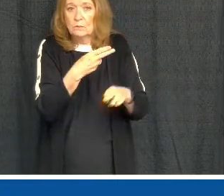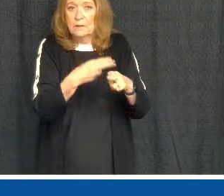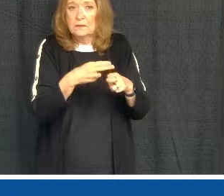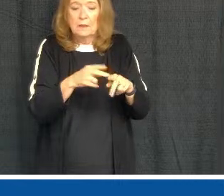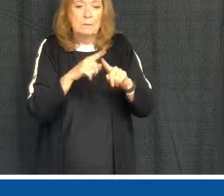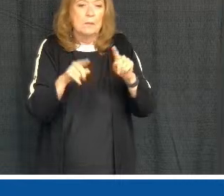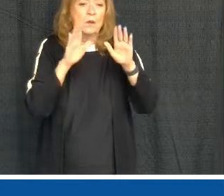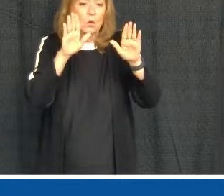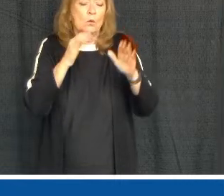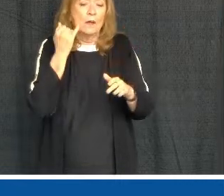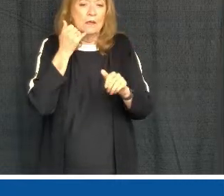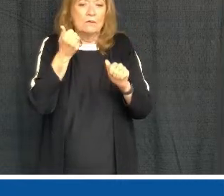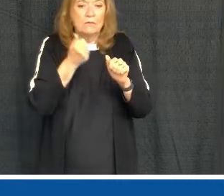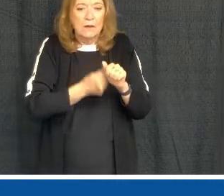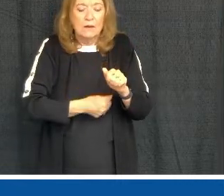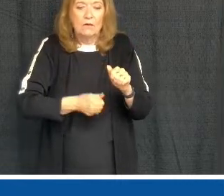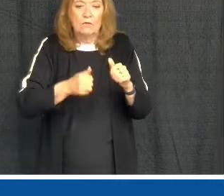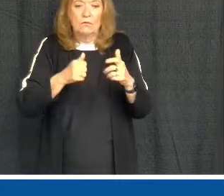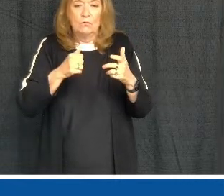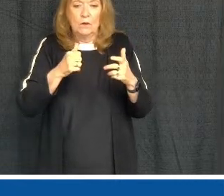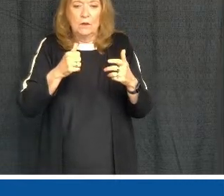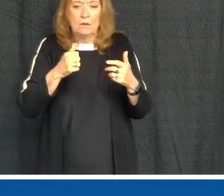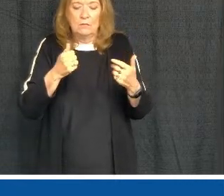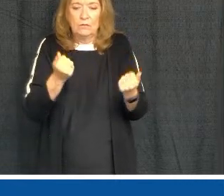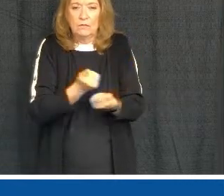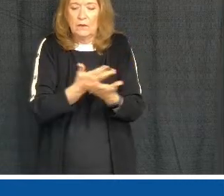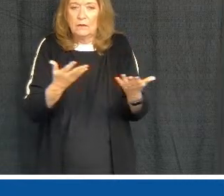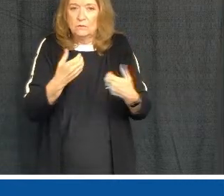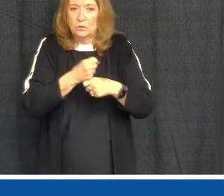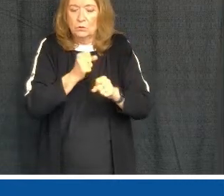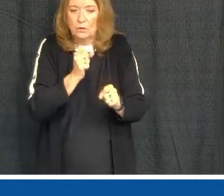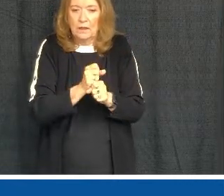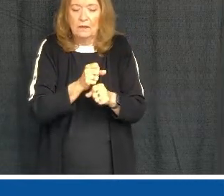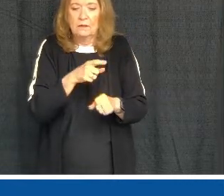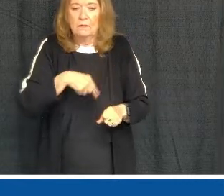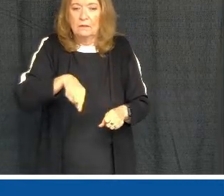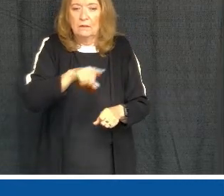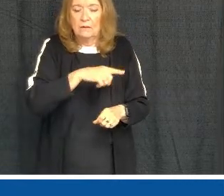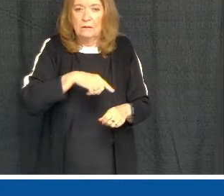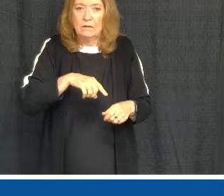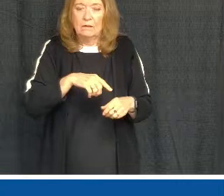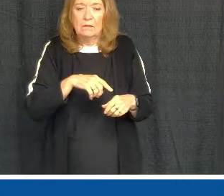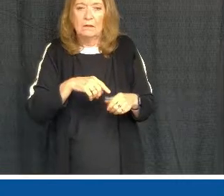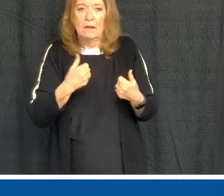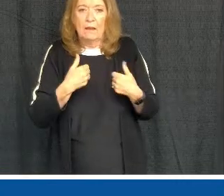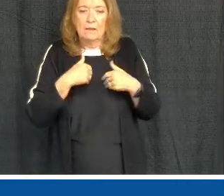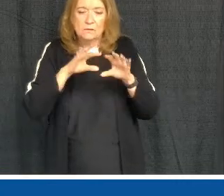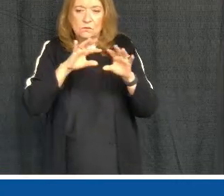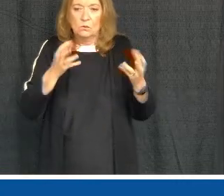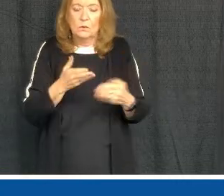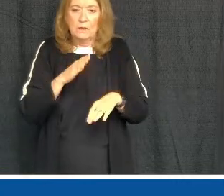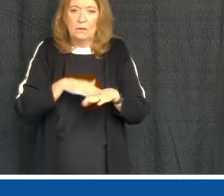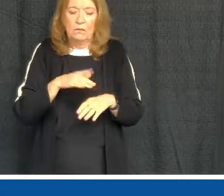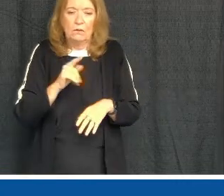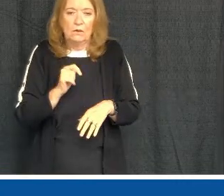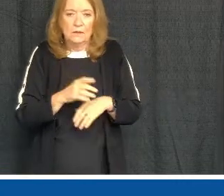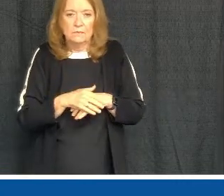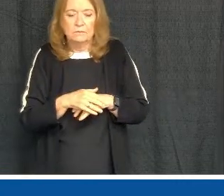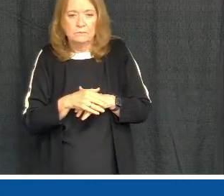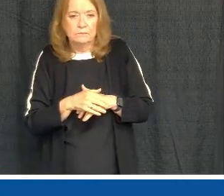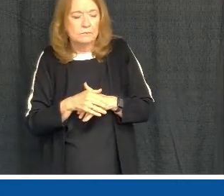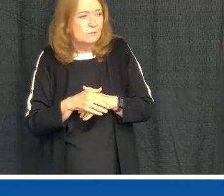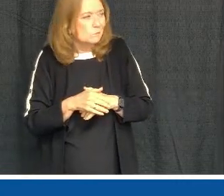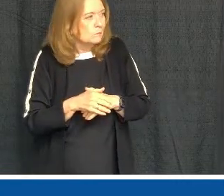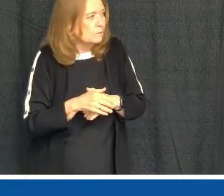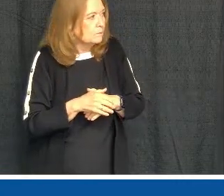if every veteran's grave at the cemetery that we are responsible for has a wreath on it for Wreaths Across America.